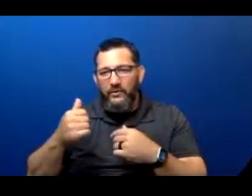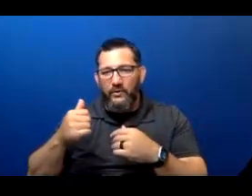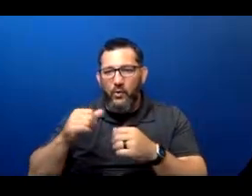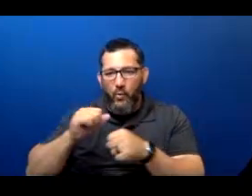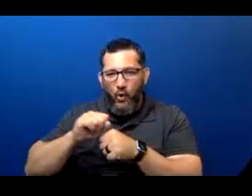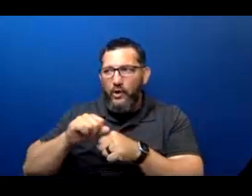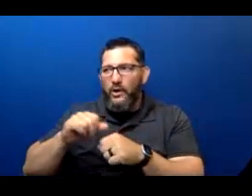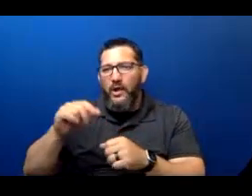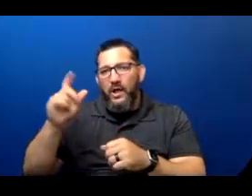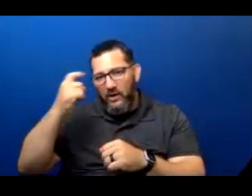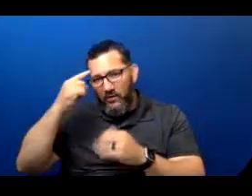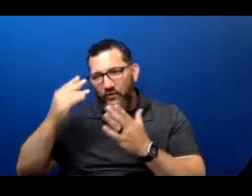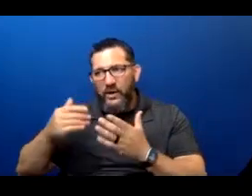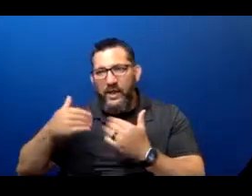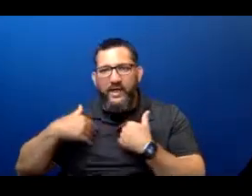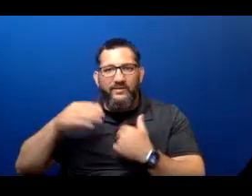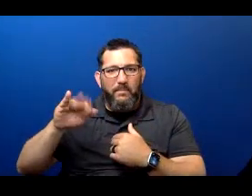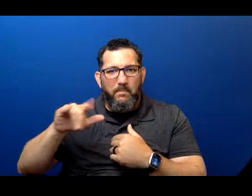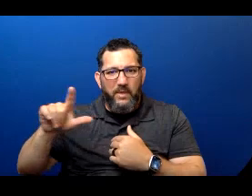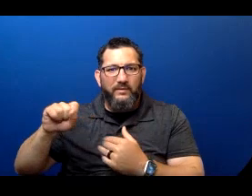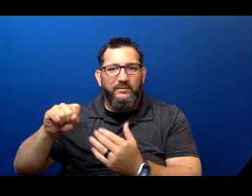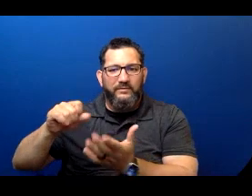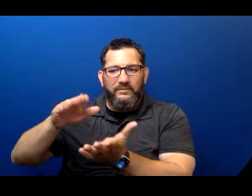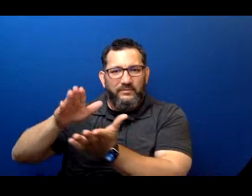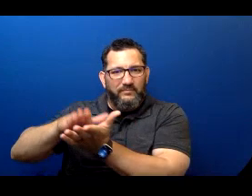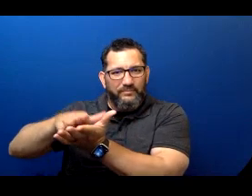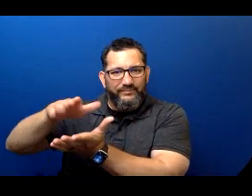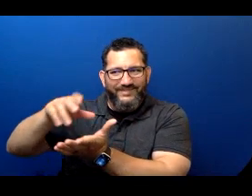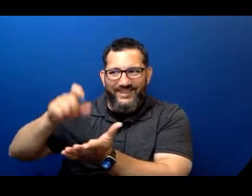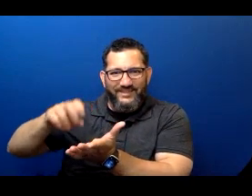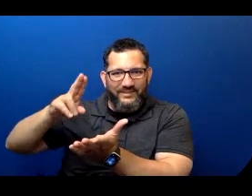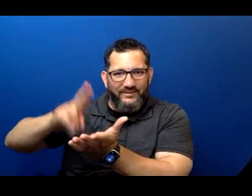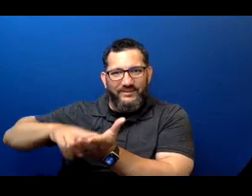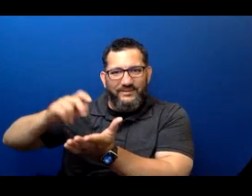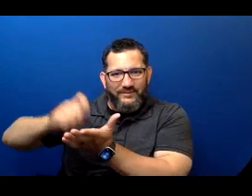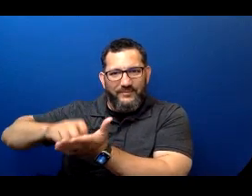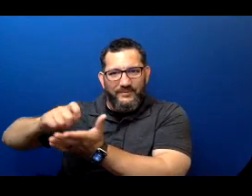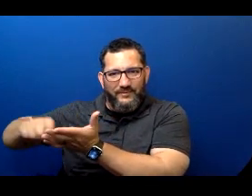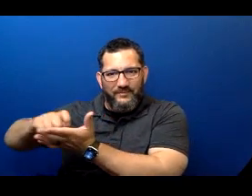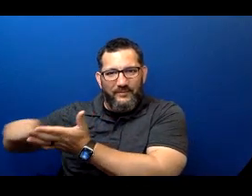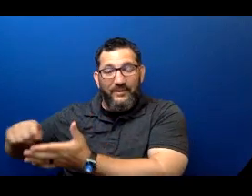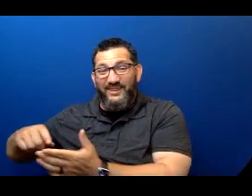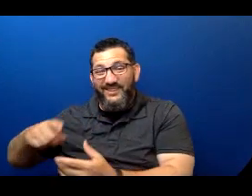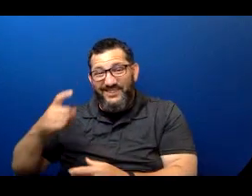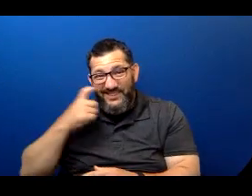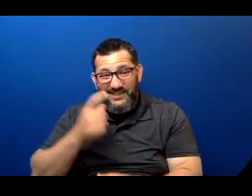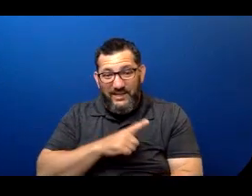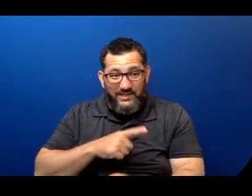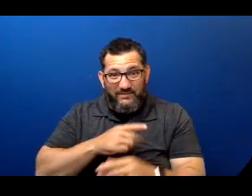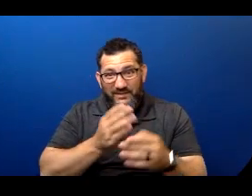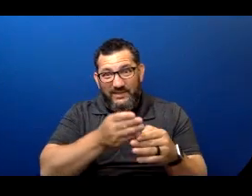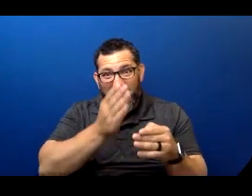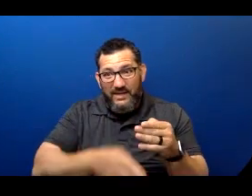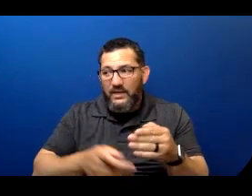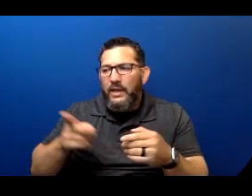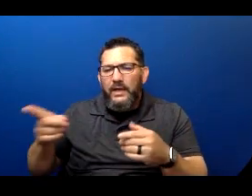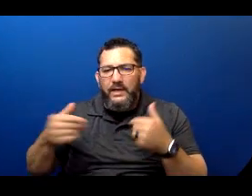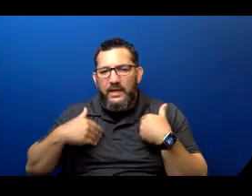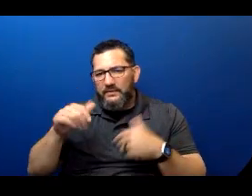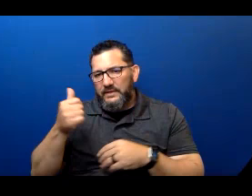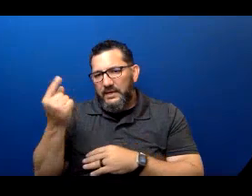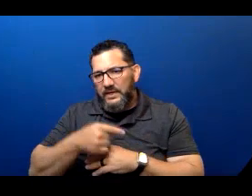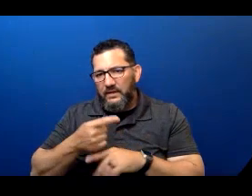for example, still has bills sitting on his desk. And given that the session is just rested, he's got 10 days, starting